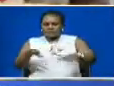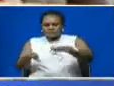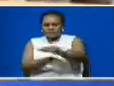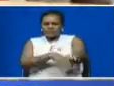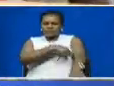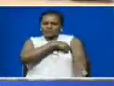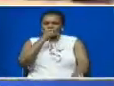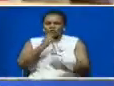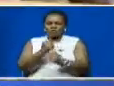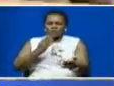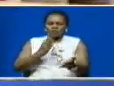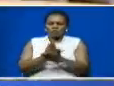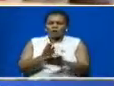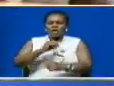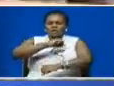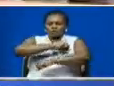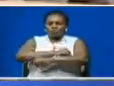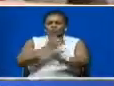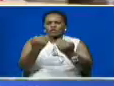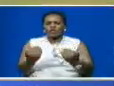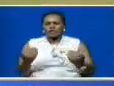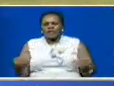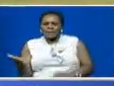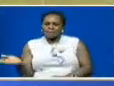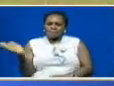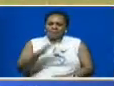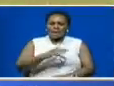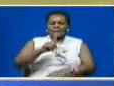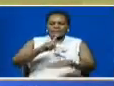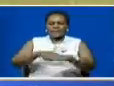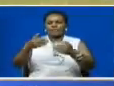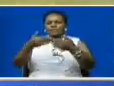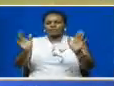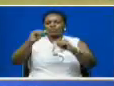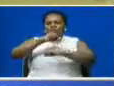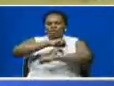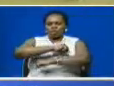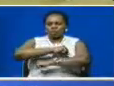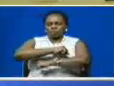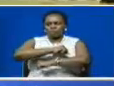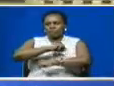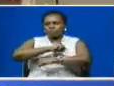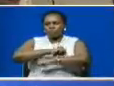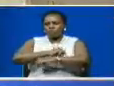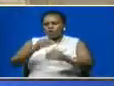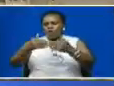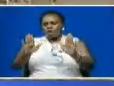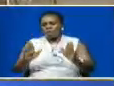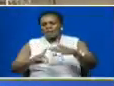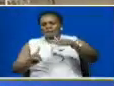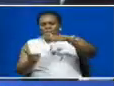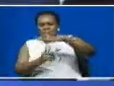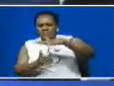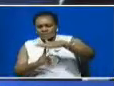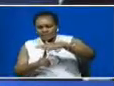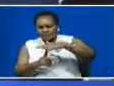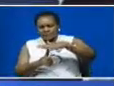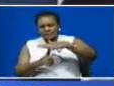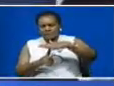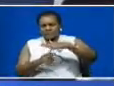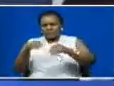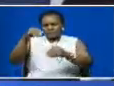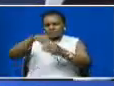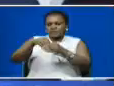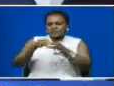to ensure that all school-going children resume class when schools reopen. That the Ministry of Interior and Coordination of National